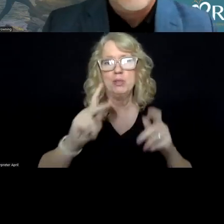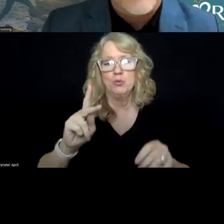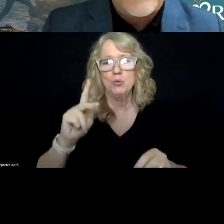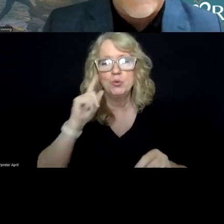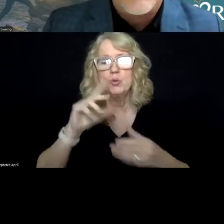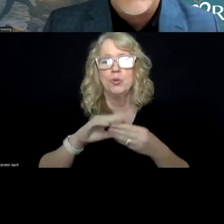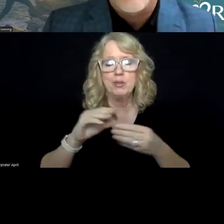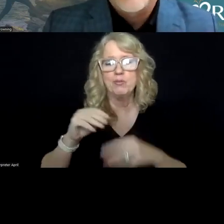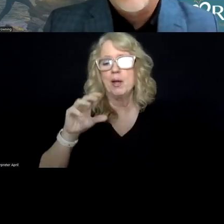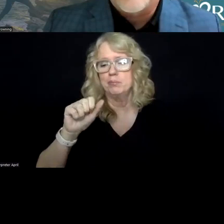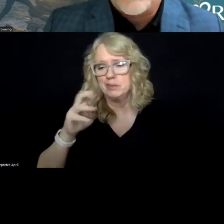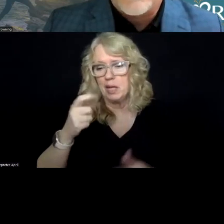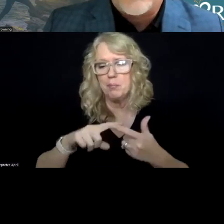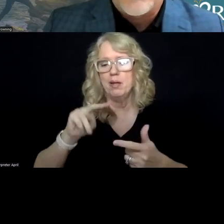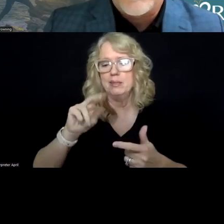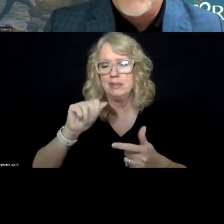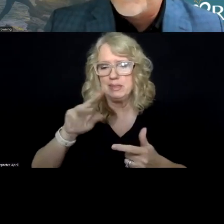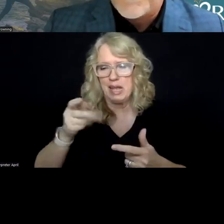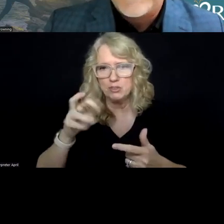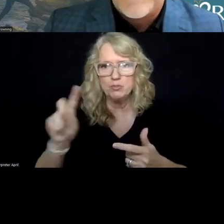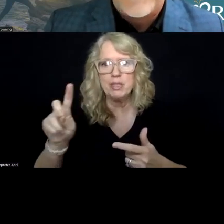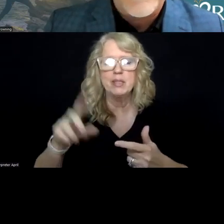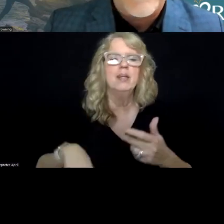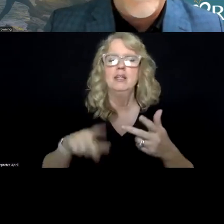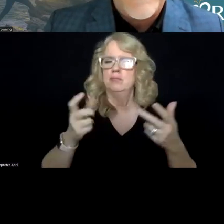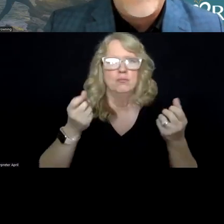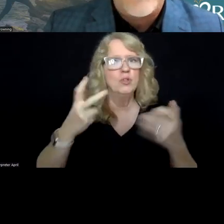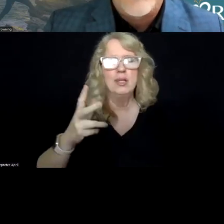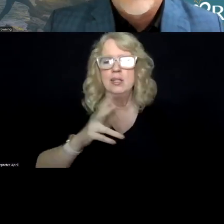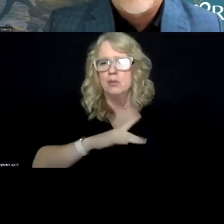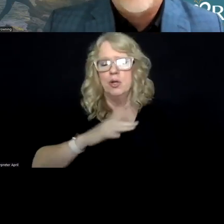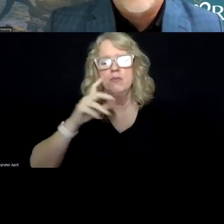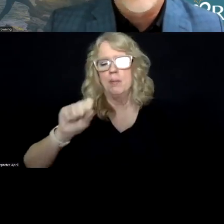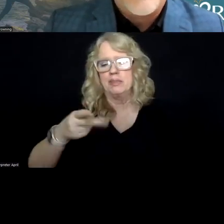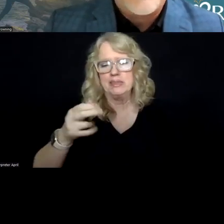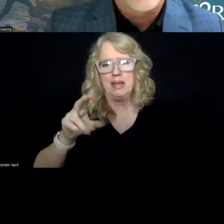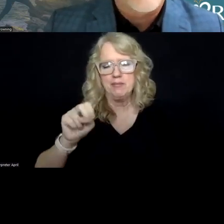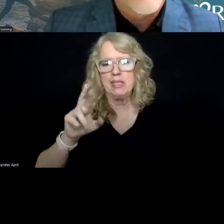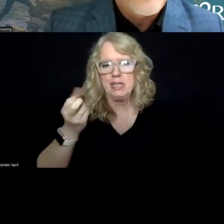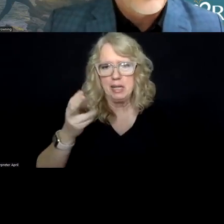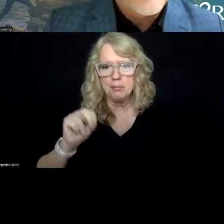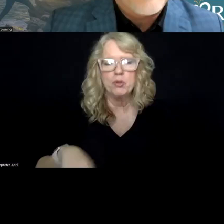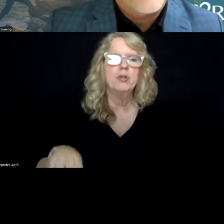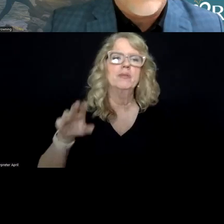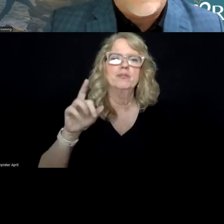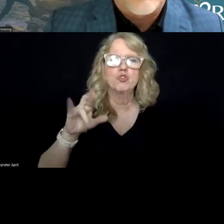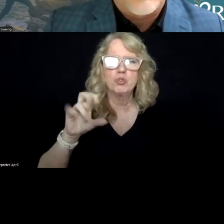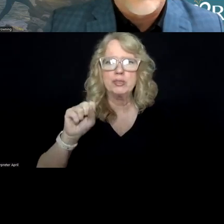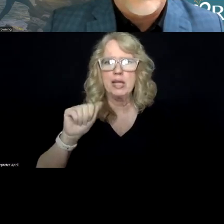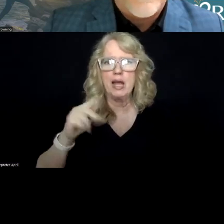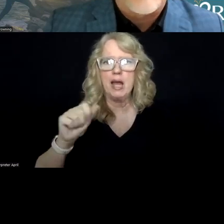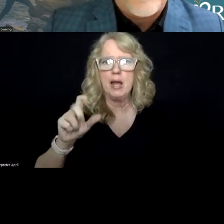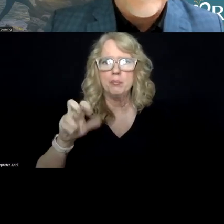from SAMHSA and NASHVID. We've got a really cool crisis talk from Stephanie Hepburn with Chris Appleton. We have